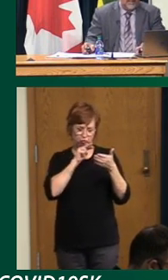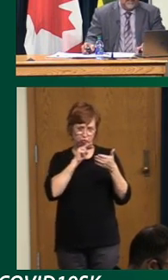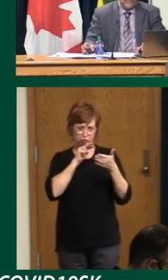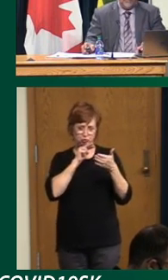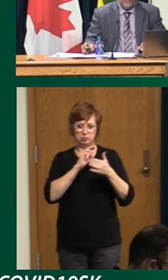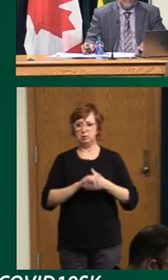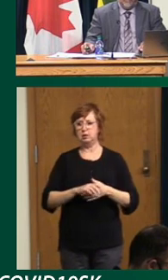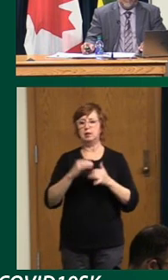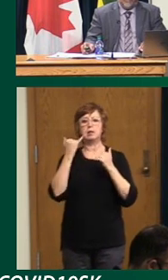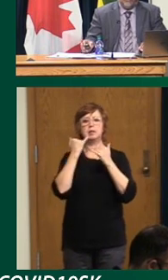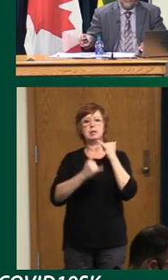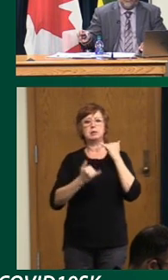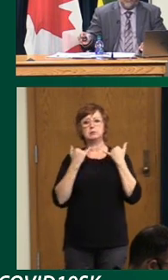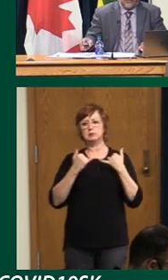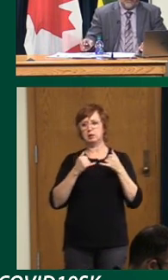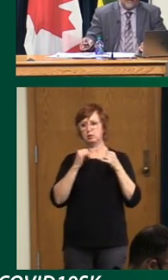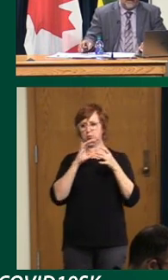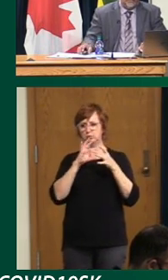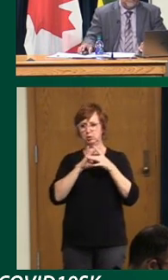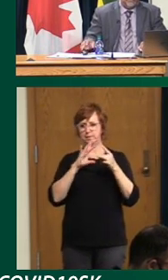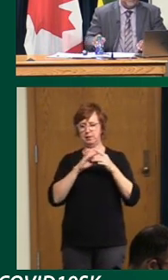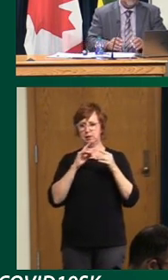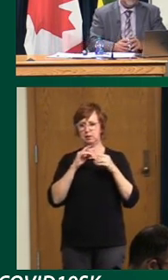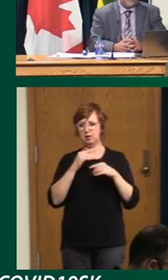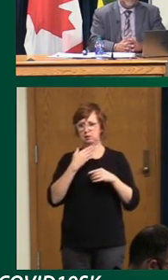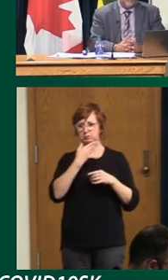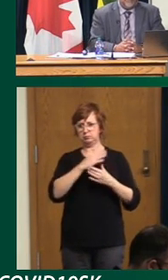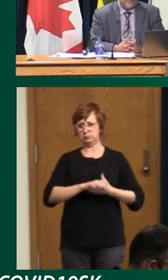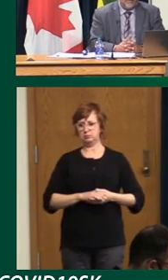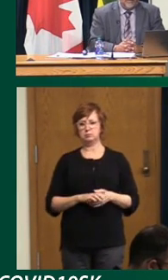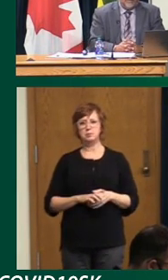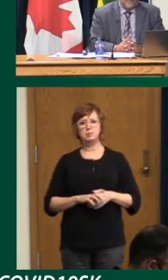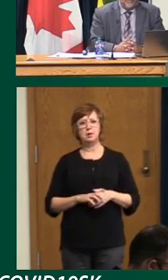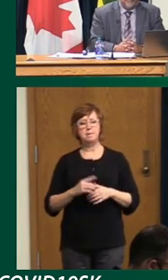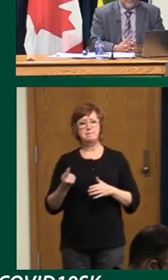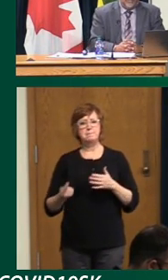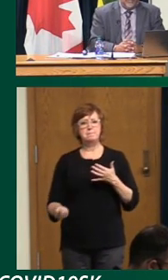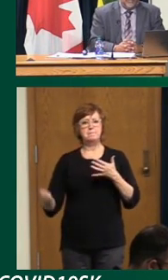So finally, I'll just maybe come to that initial slide that